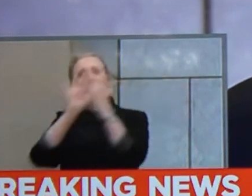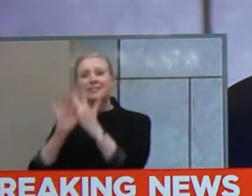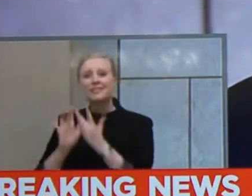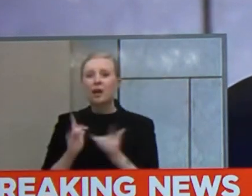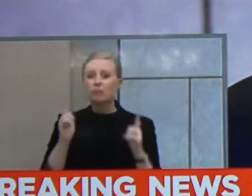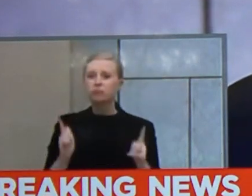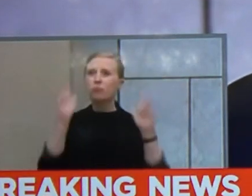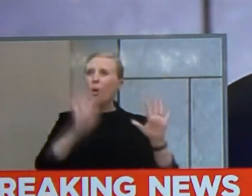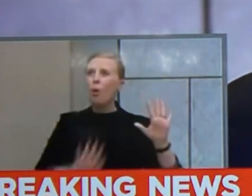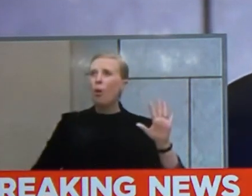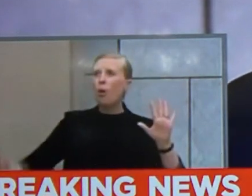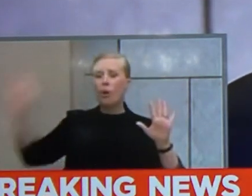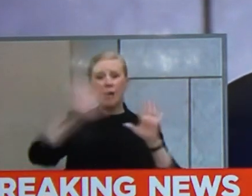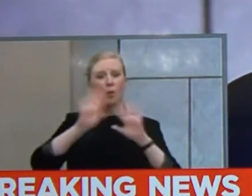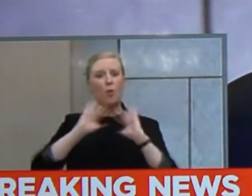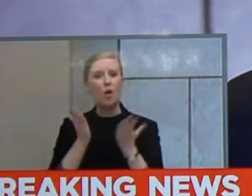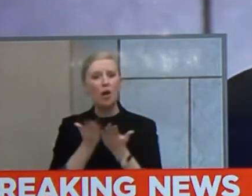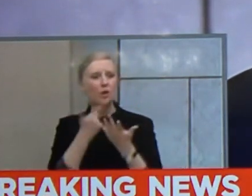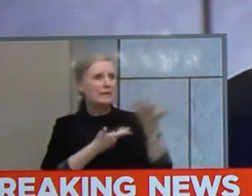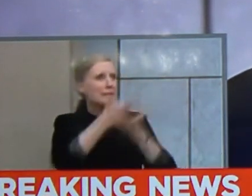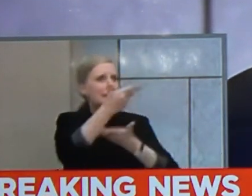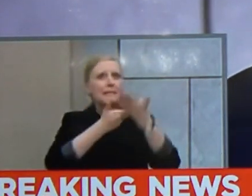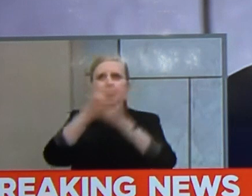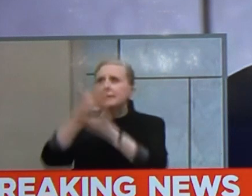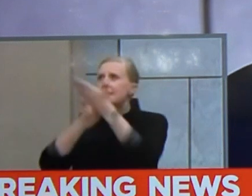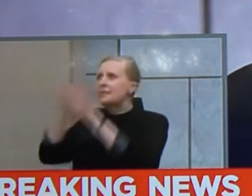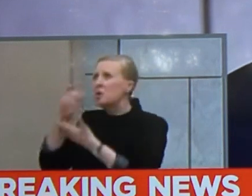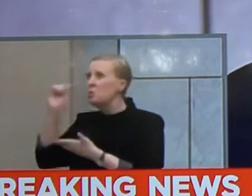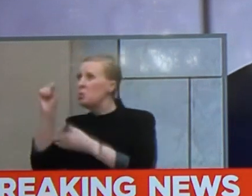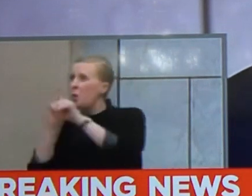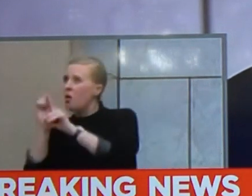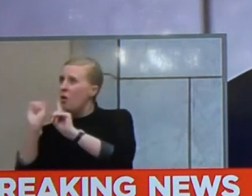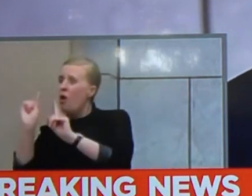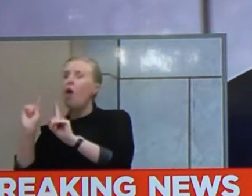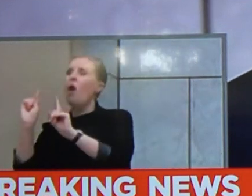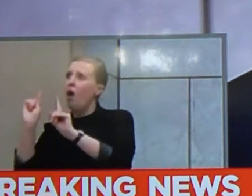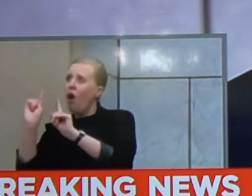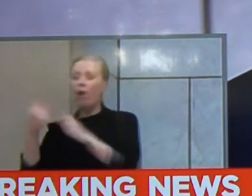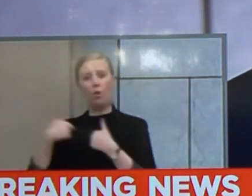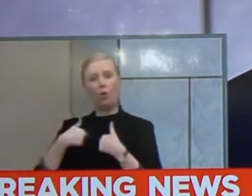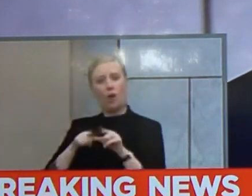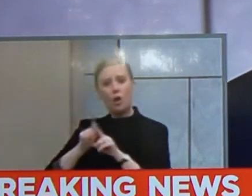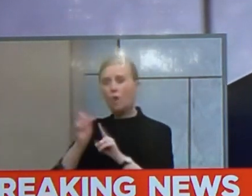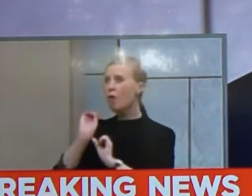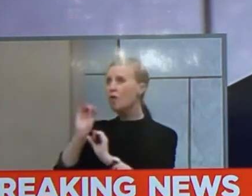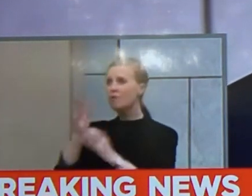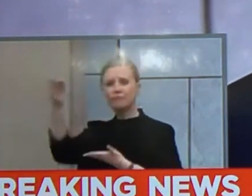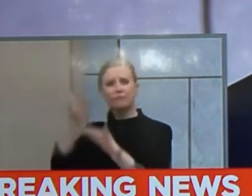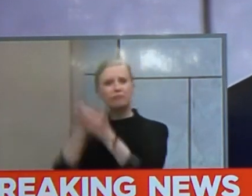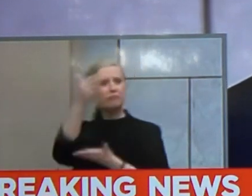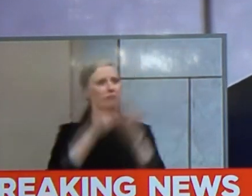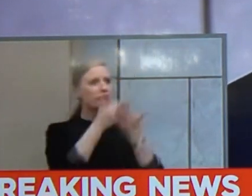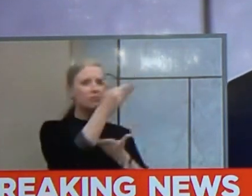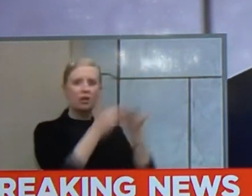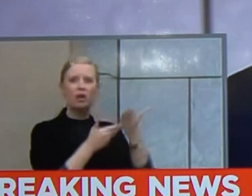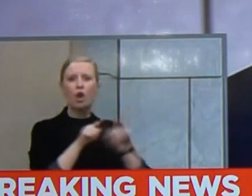their experiences and share our experiences with them. This is a very difficult challenge, as we all know, but we're fighting this war on